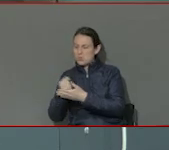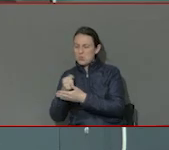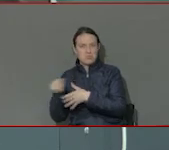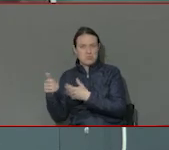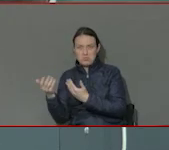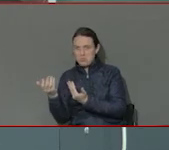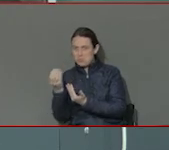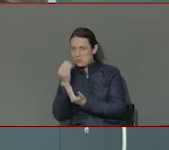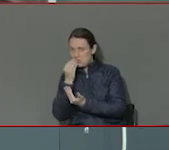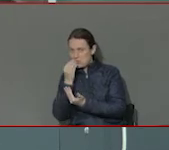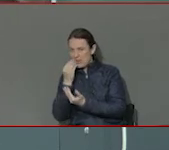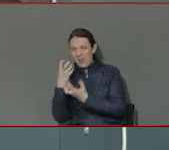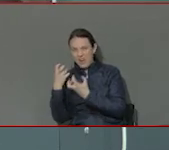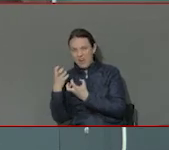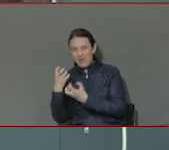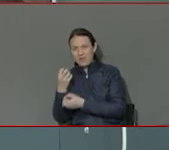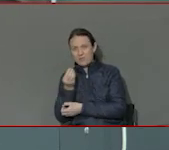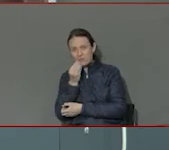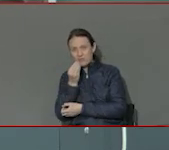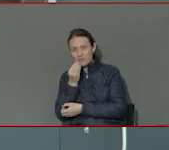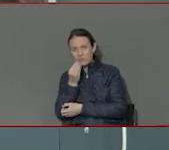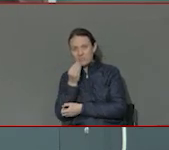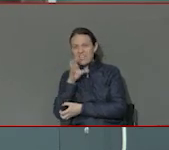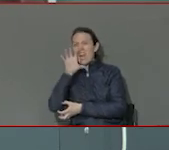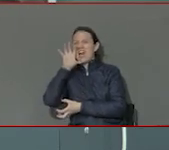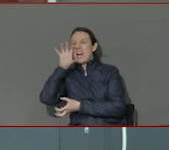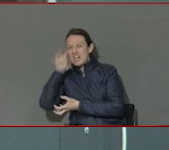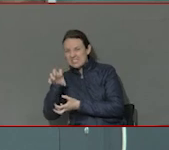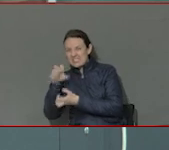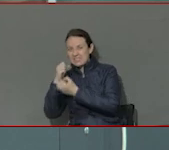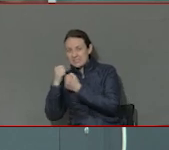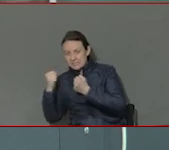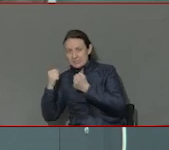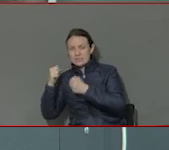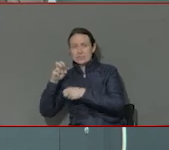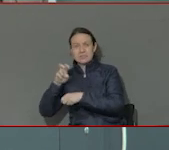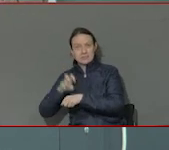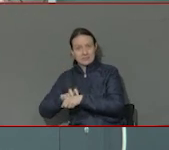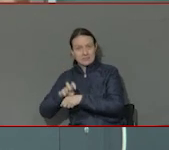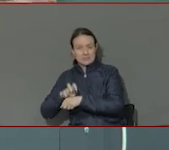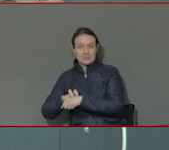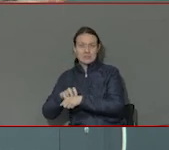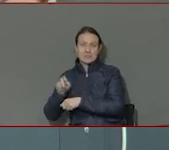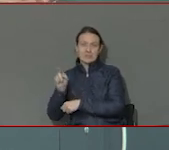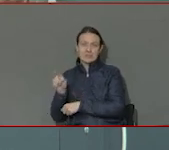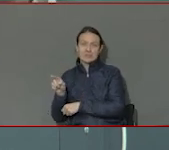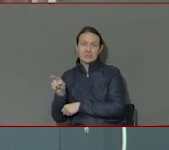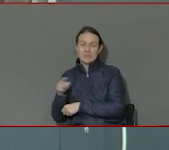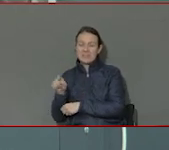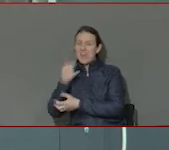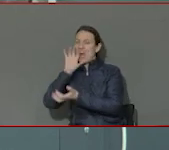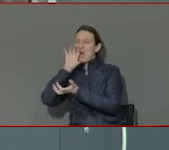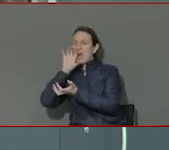raw and hard. So because the food is raw and hard, it means that when they